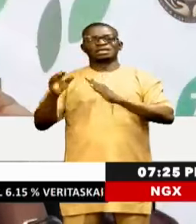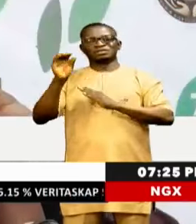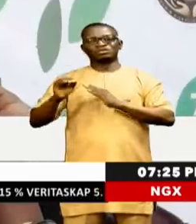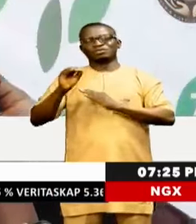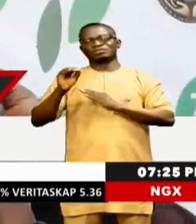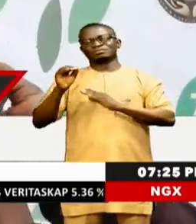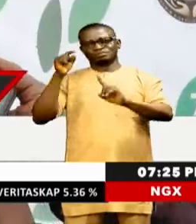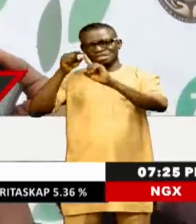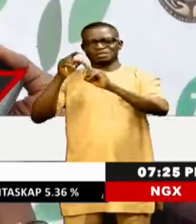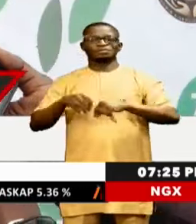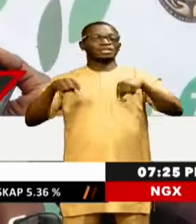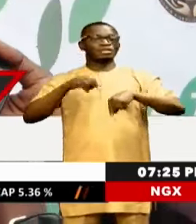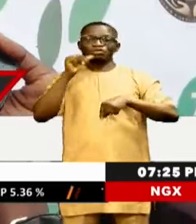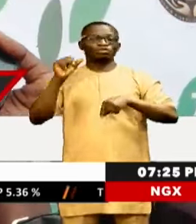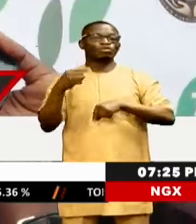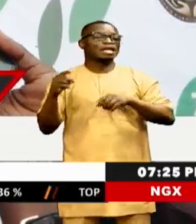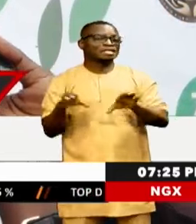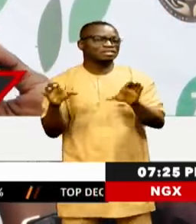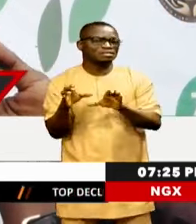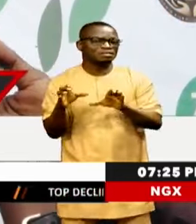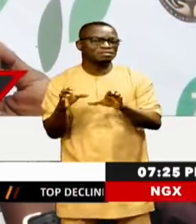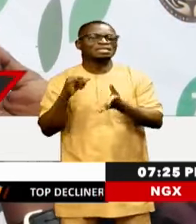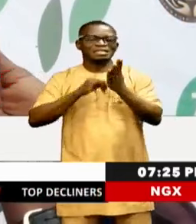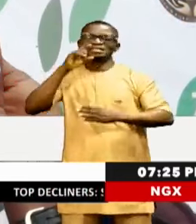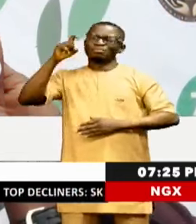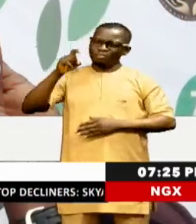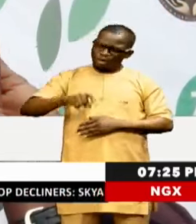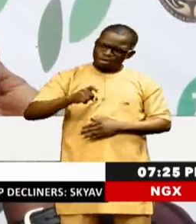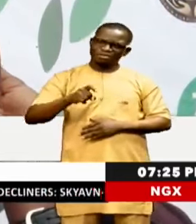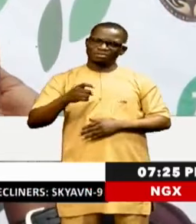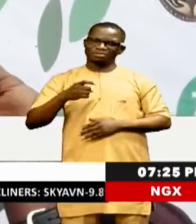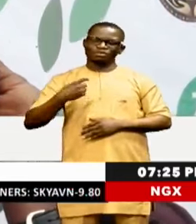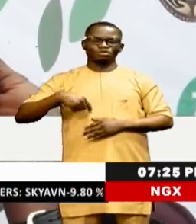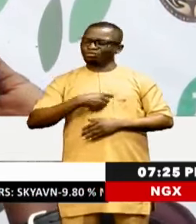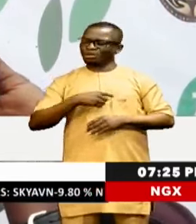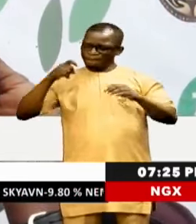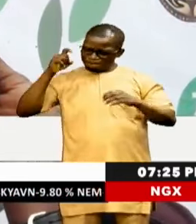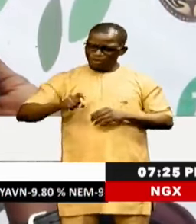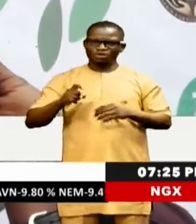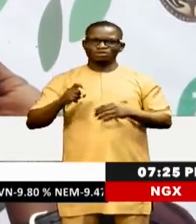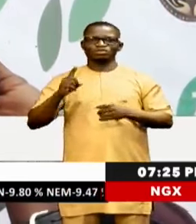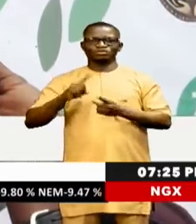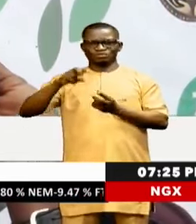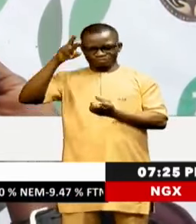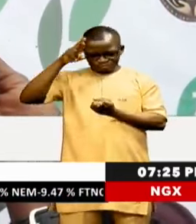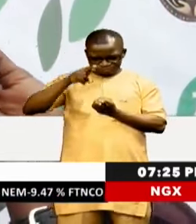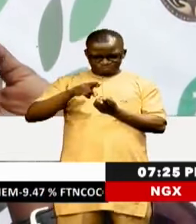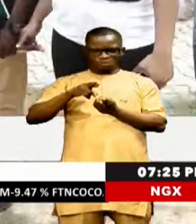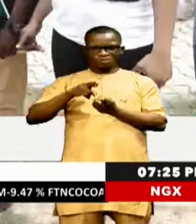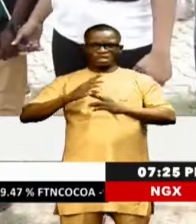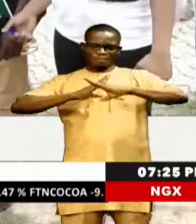an activity, it's a mandate, and we are committed to it, and we are committed to the global initiative of decarbonizing the earth while protecting the